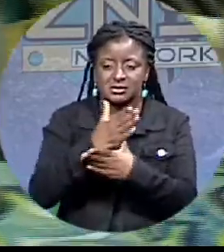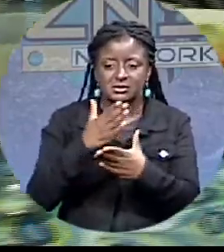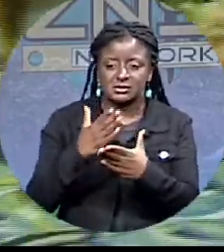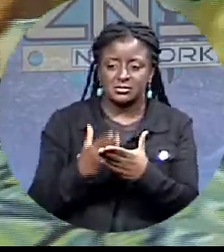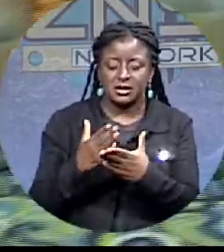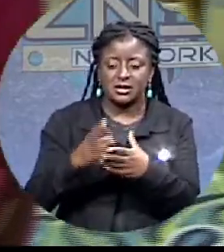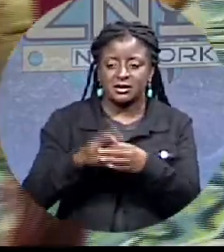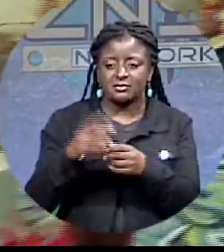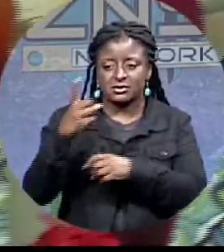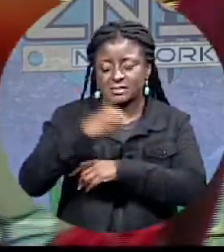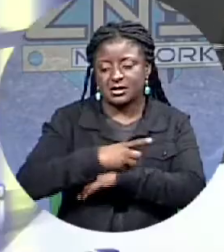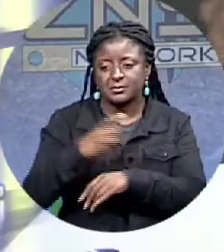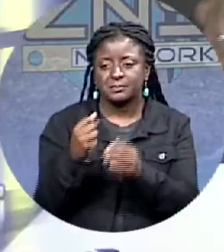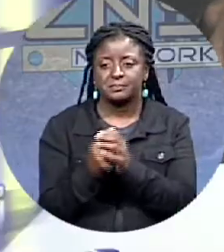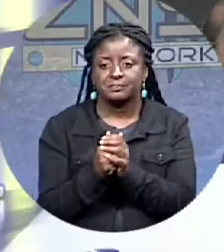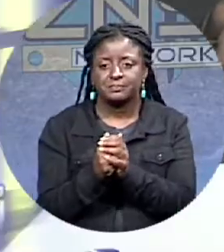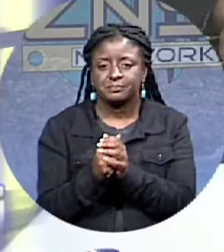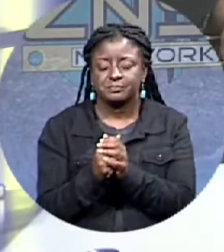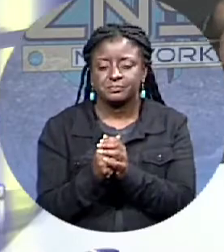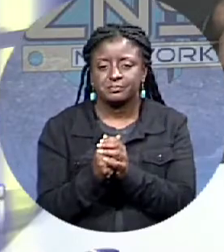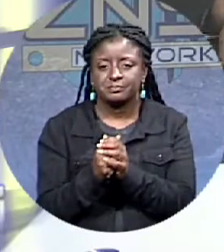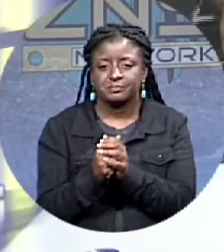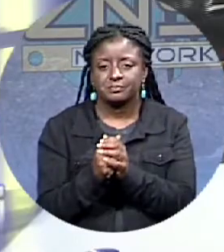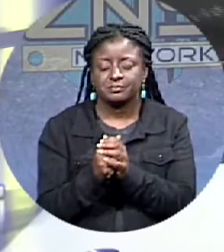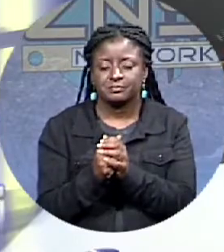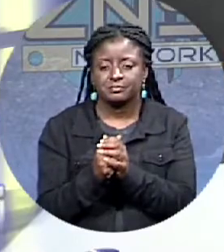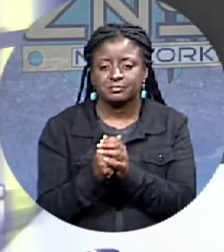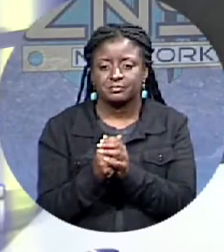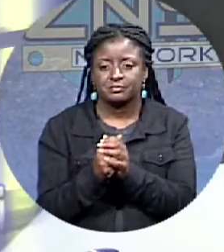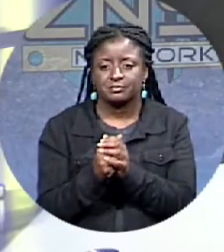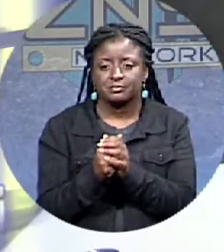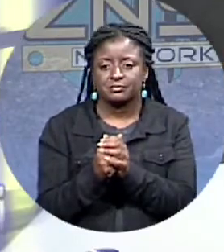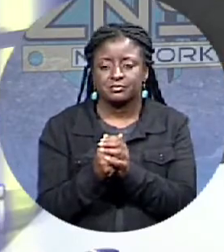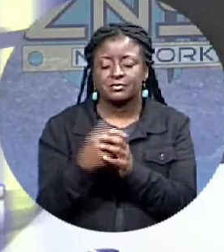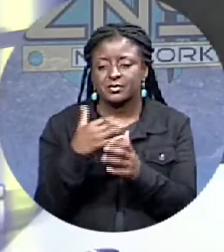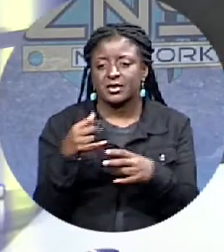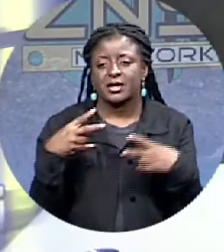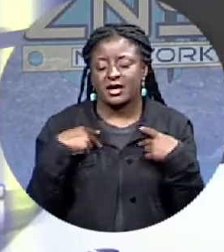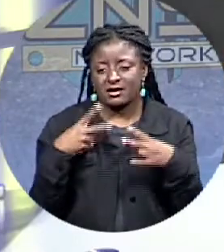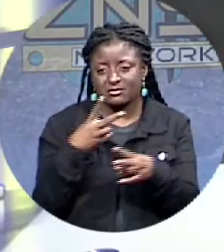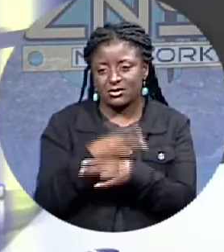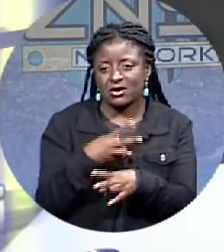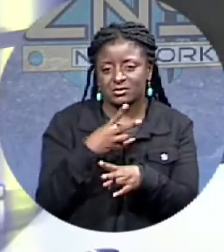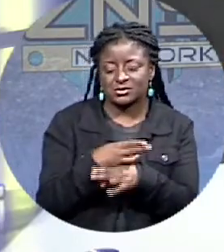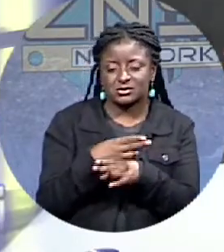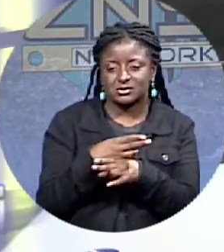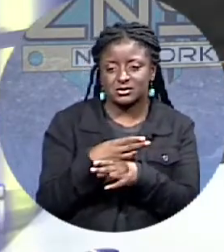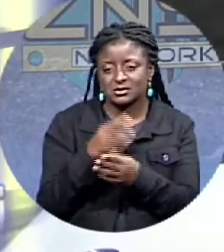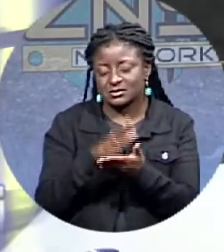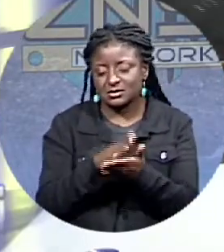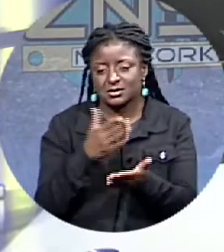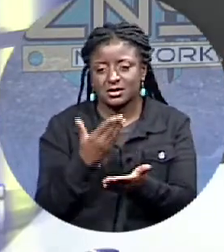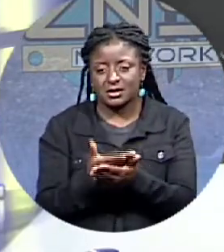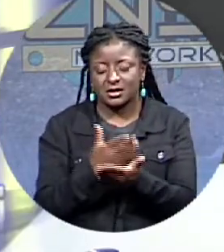Network, I'm Julian Gibson. I'm jealous of those travel agents. They got lobsters on the grill and everything. Well, I had